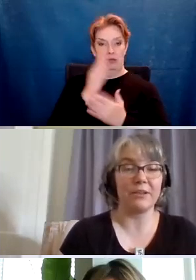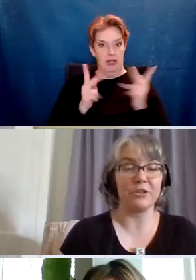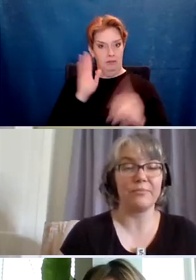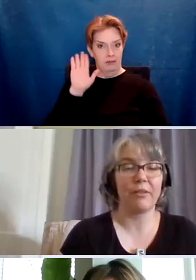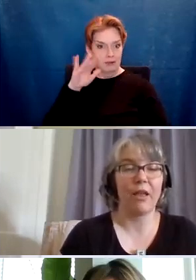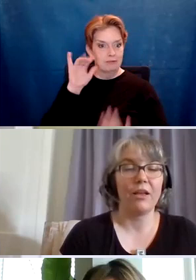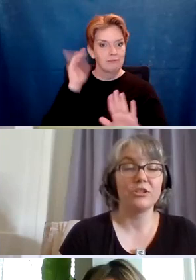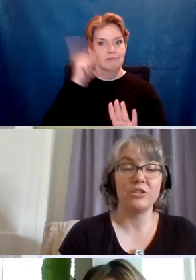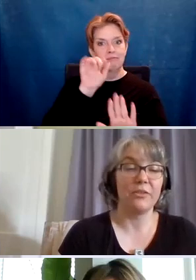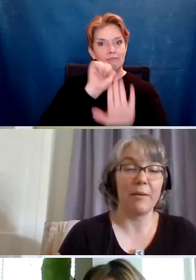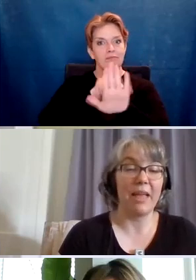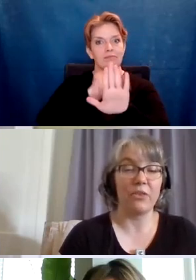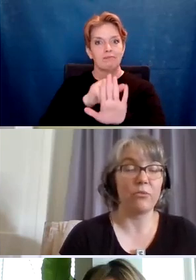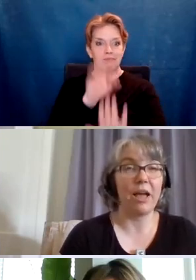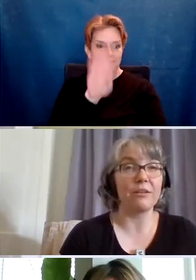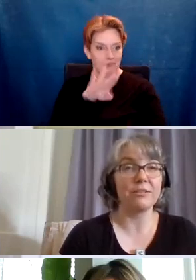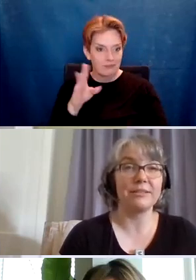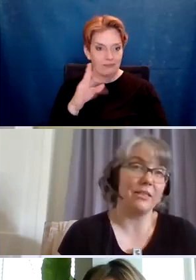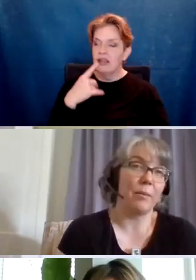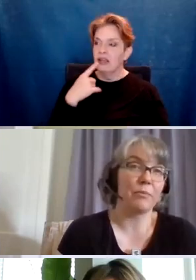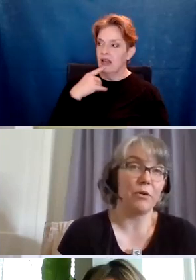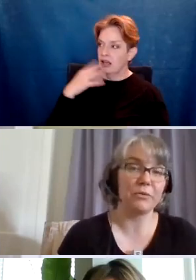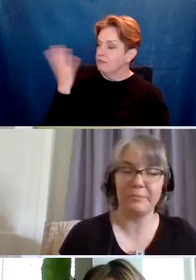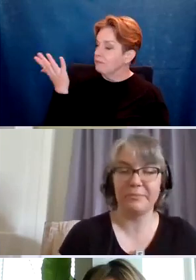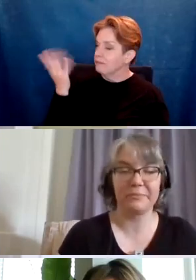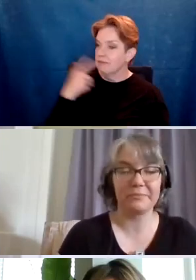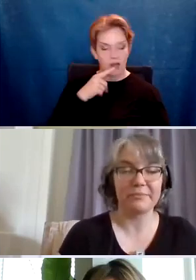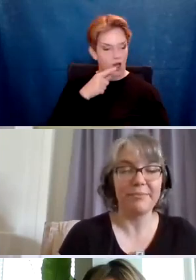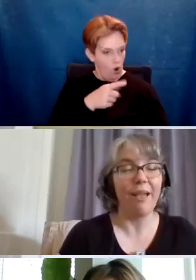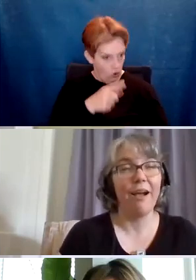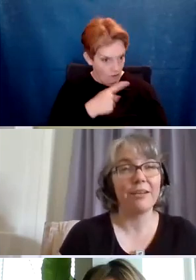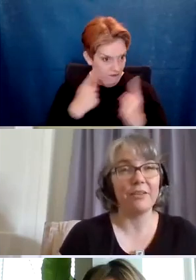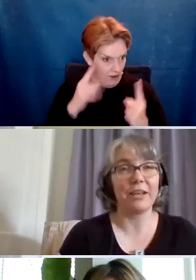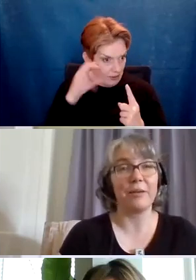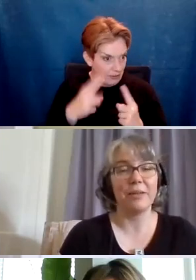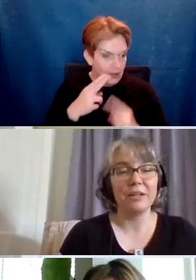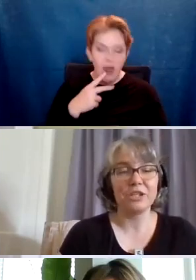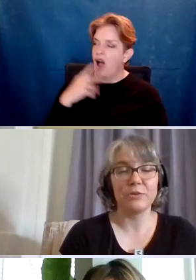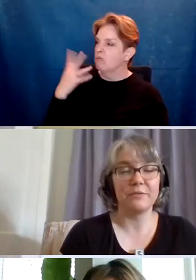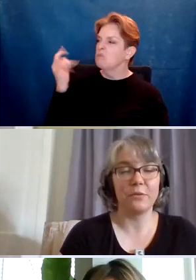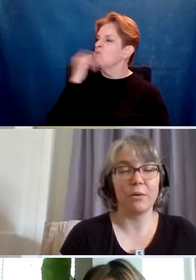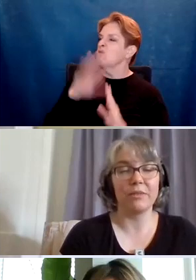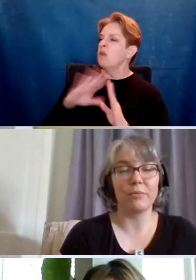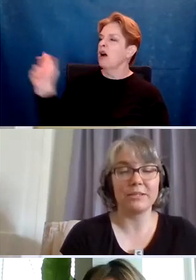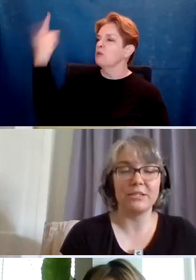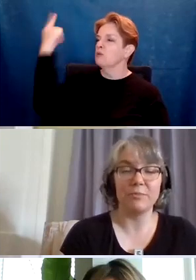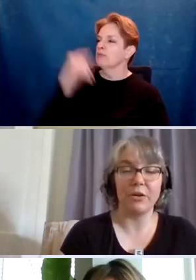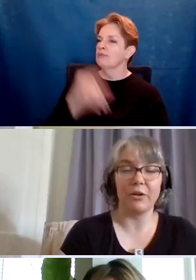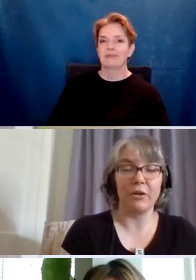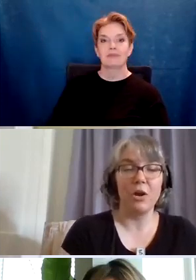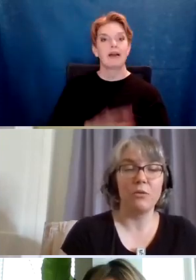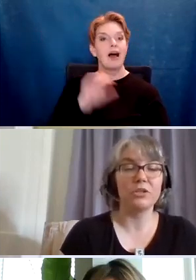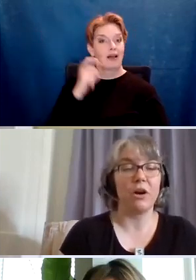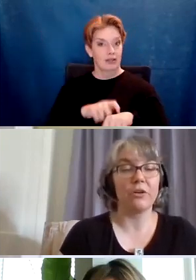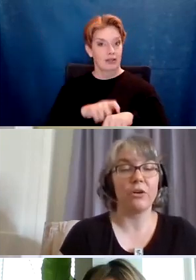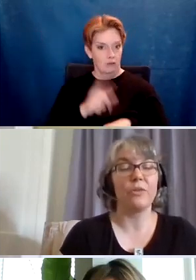Miss Hunter. She told them they had the wrong house and sent them up the road. Another time, she was informed that President Jimmy